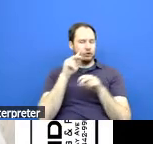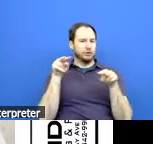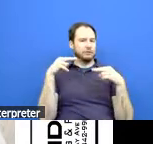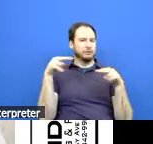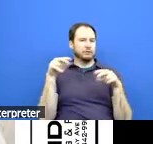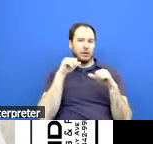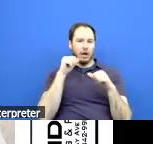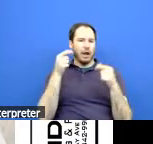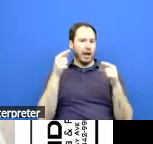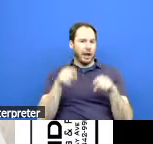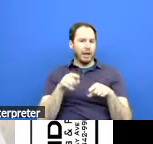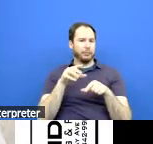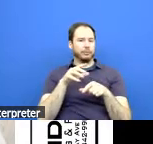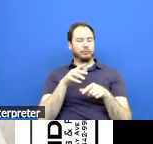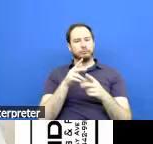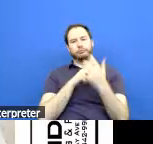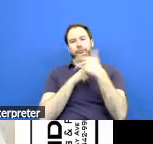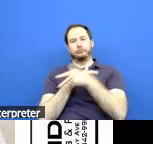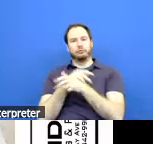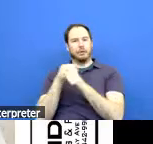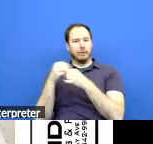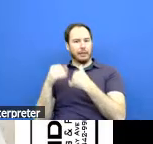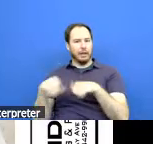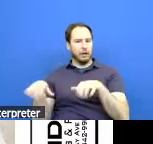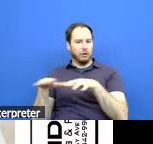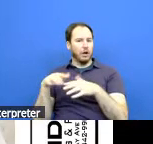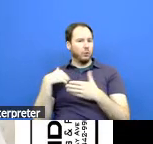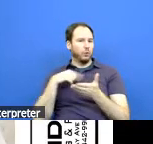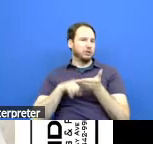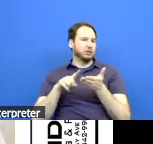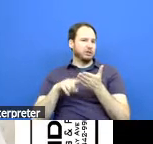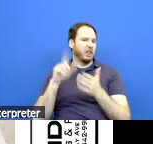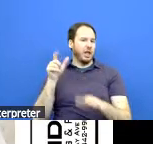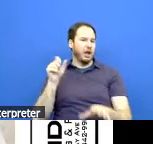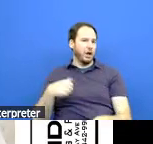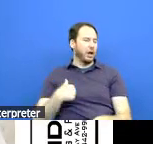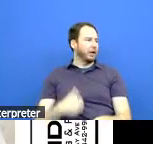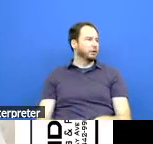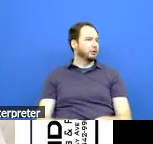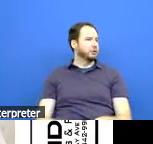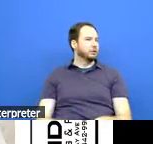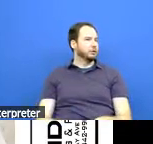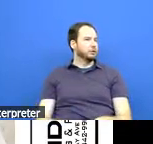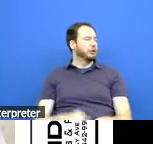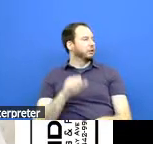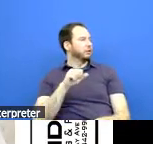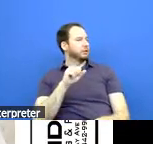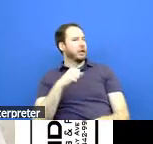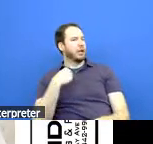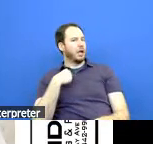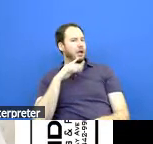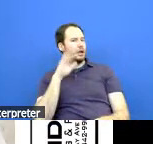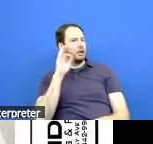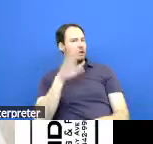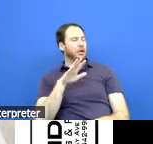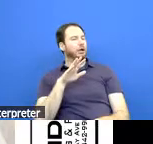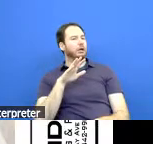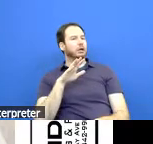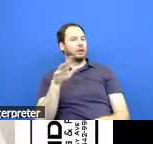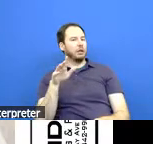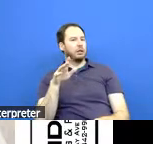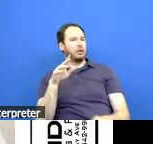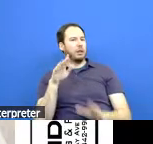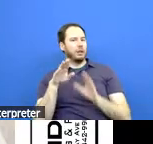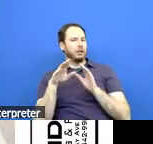vehicle doesn't end up in the playground? Might be something worth taking a look at. Yeah, if I could speak to that briefly. So that